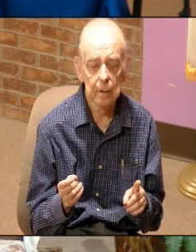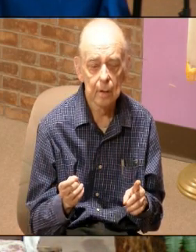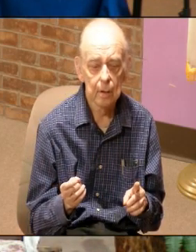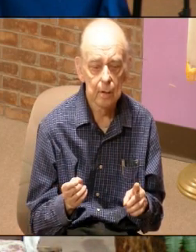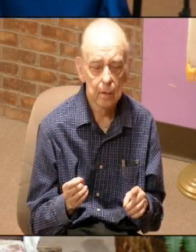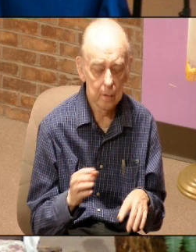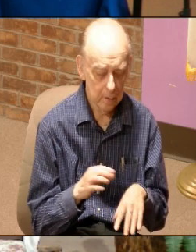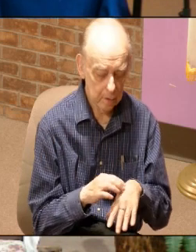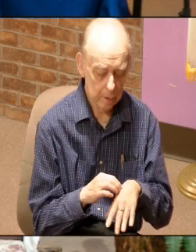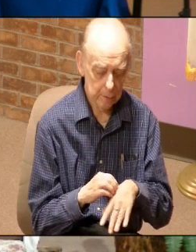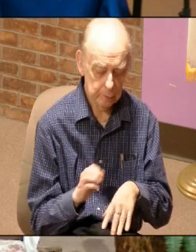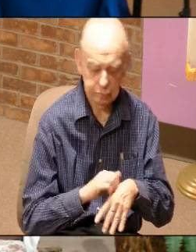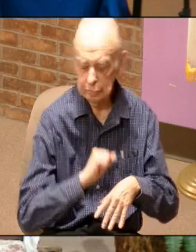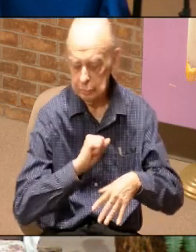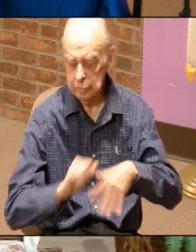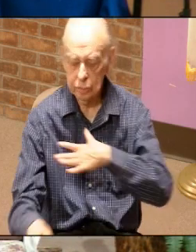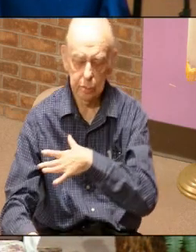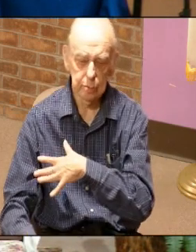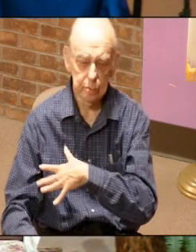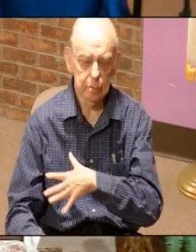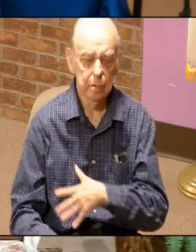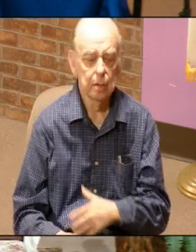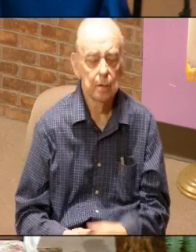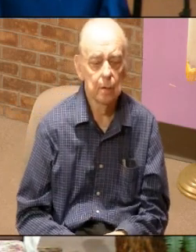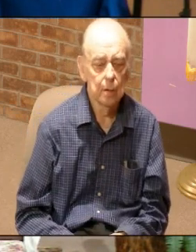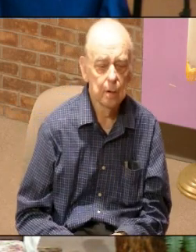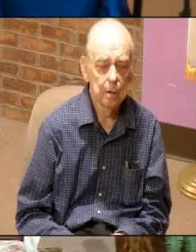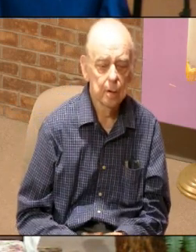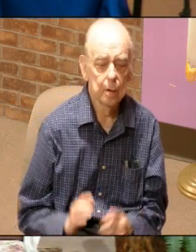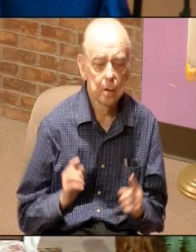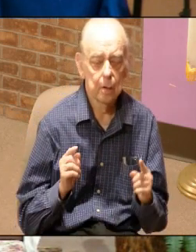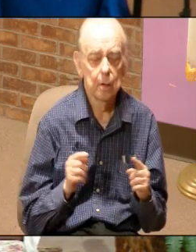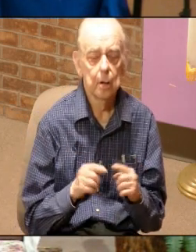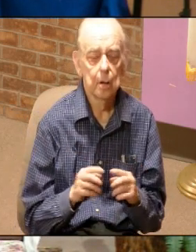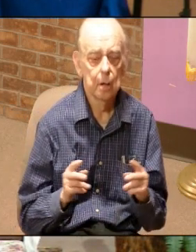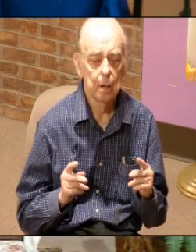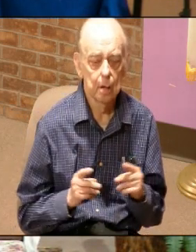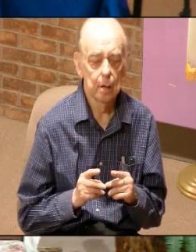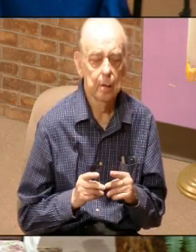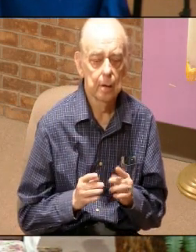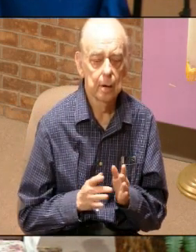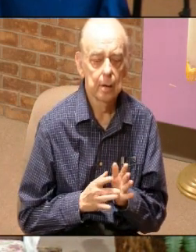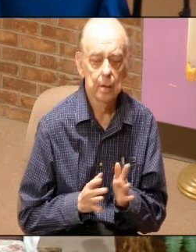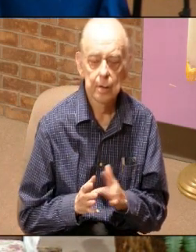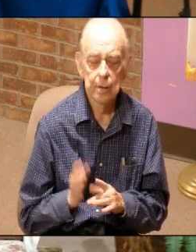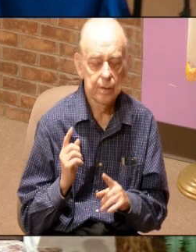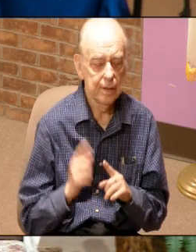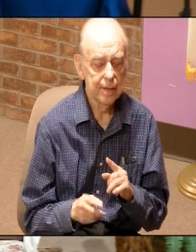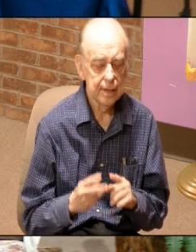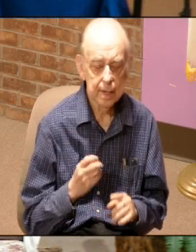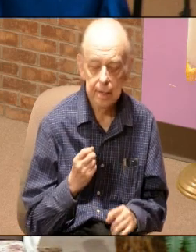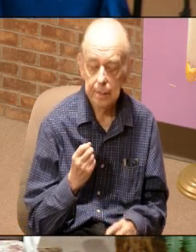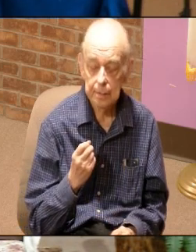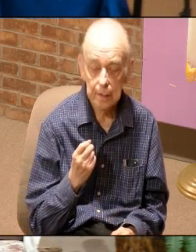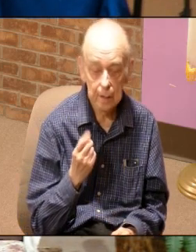The skin is ripped away to a point where he's not even recognizable.